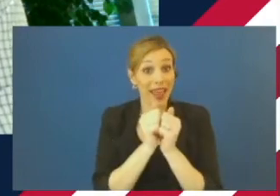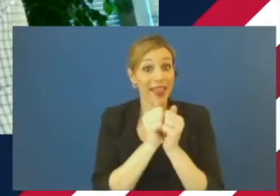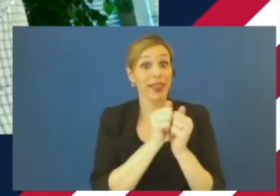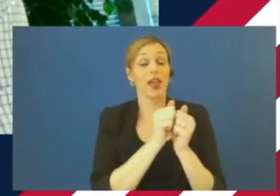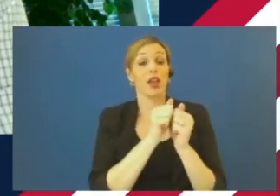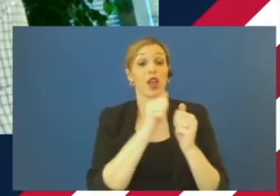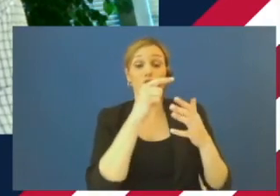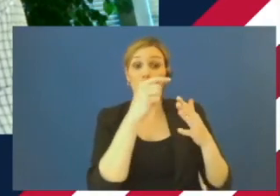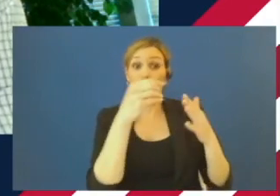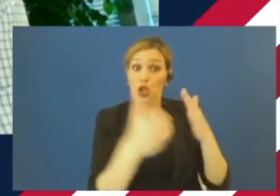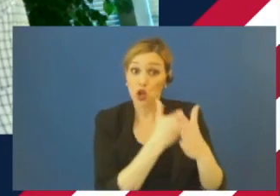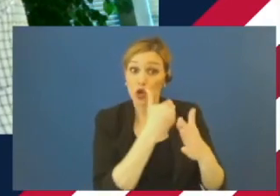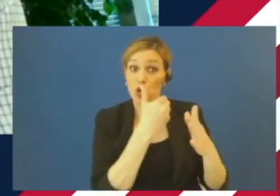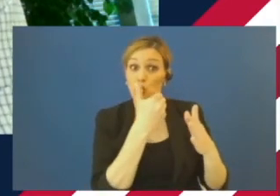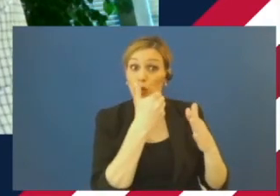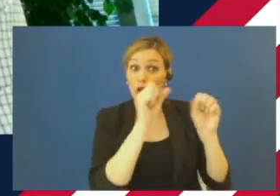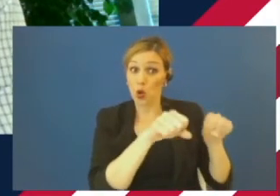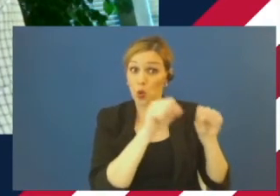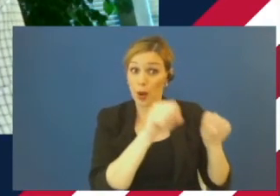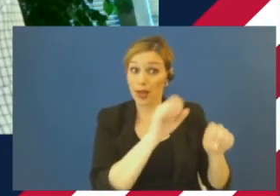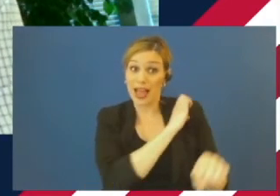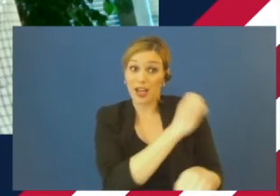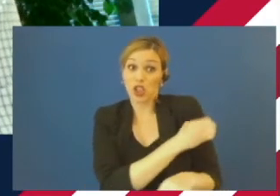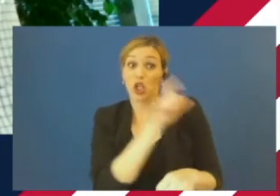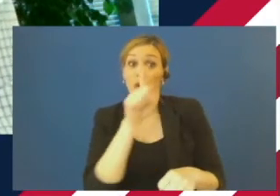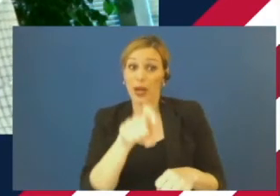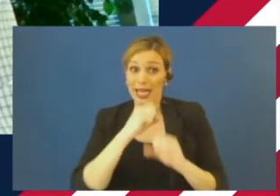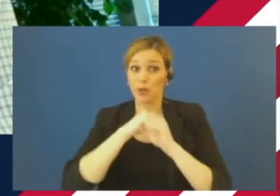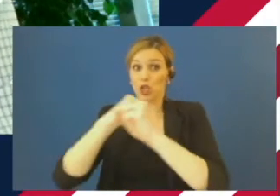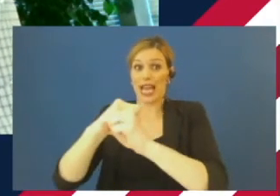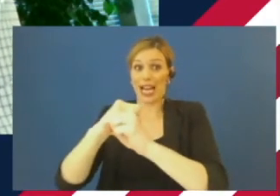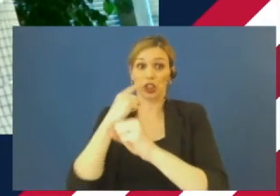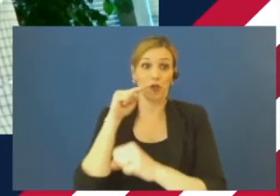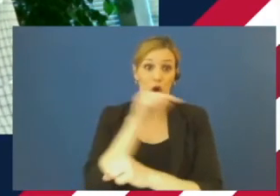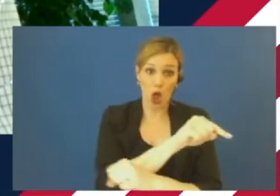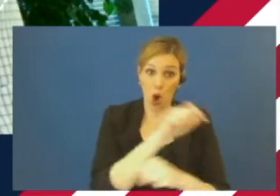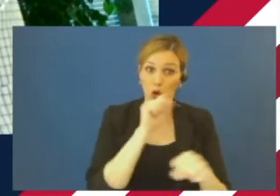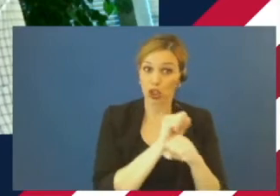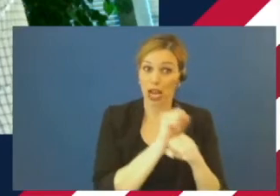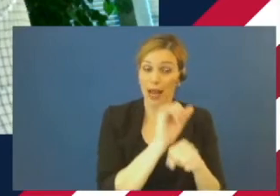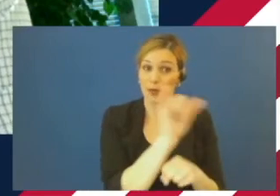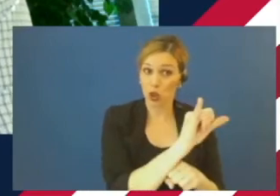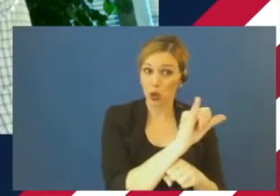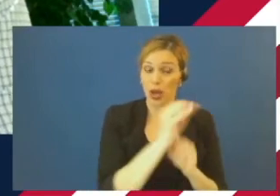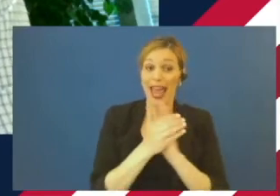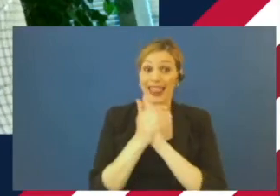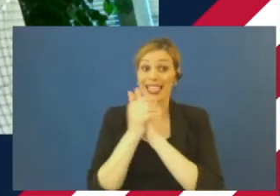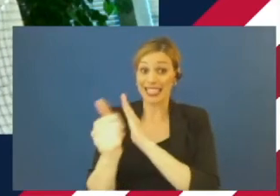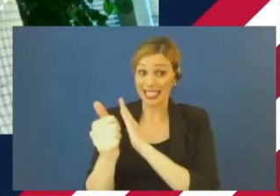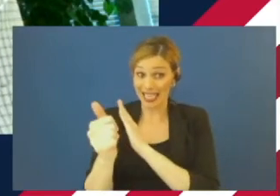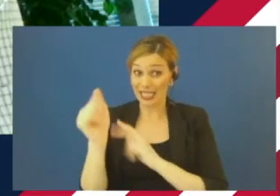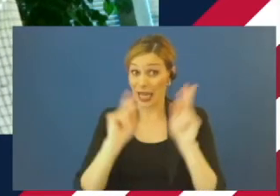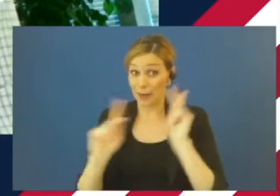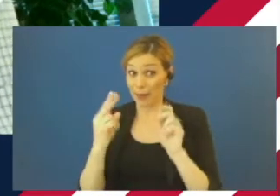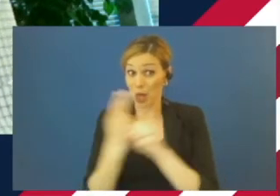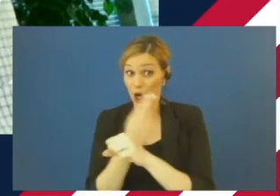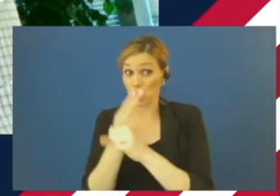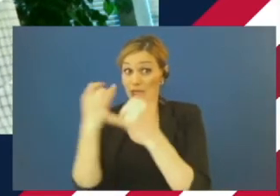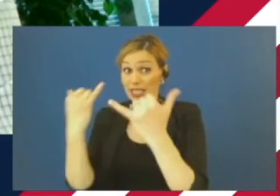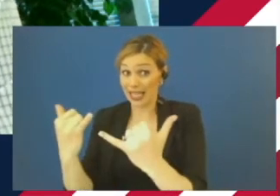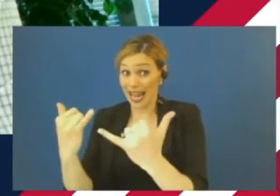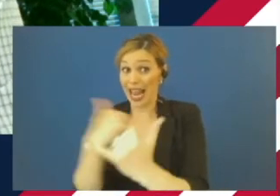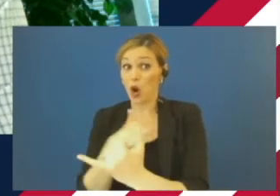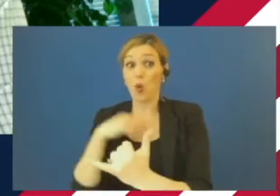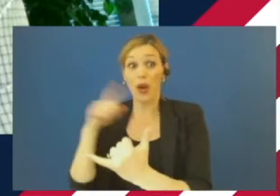the America's infrastructure of the old, and that the skills that our members use today are used to apply in the energy